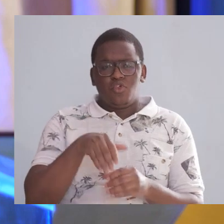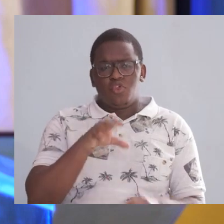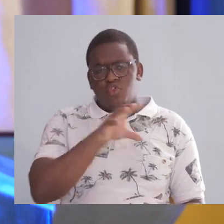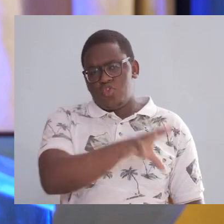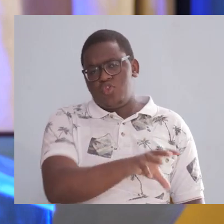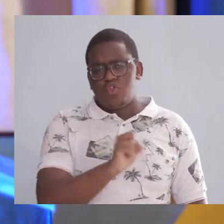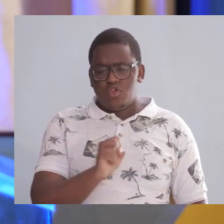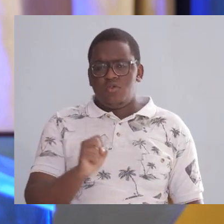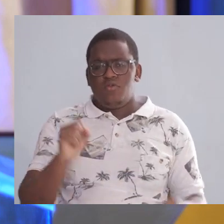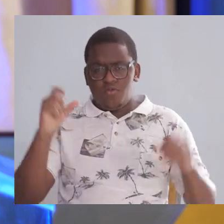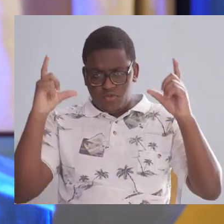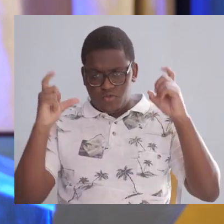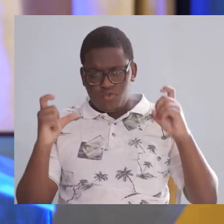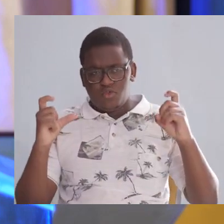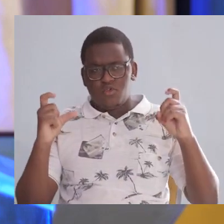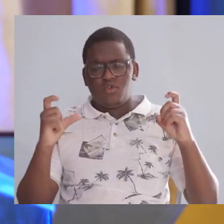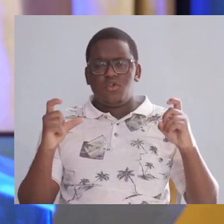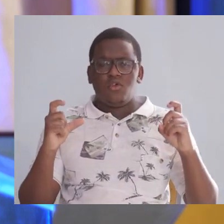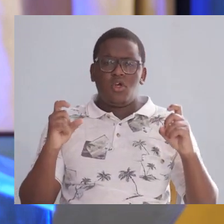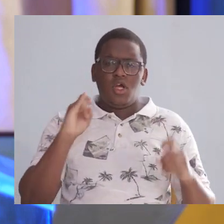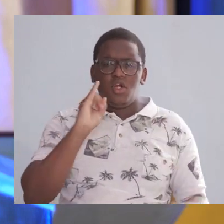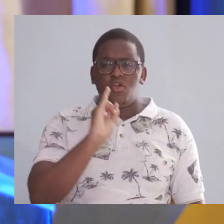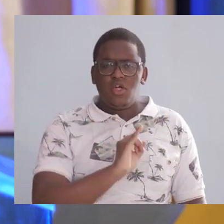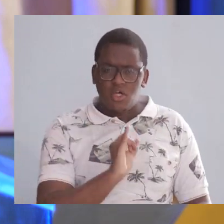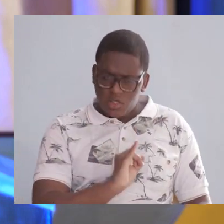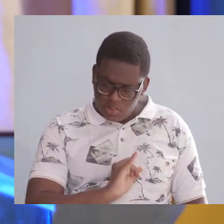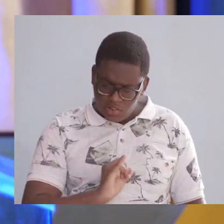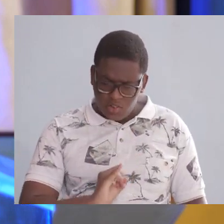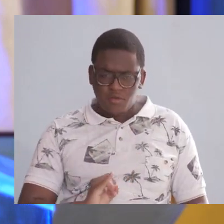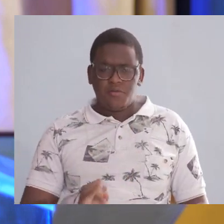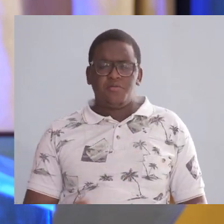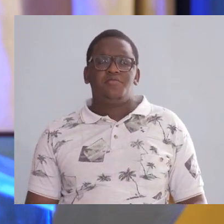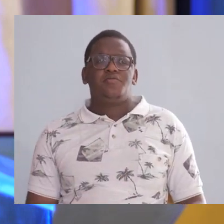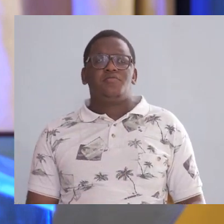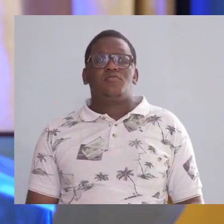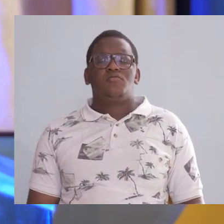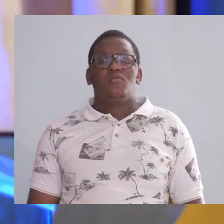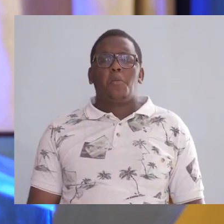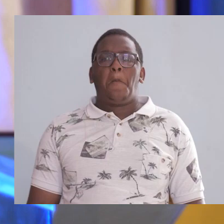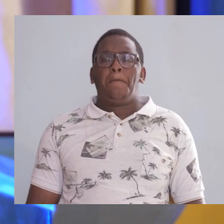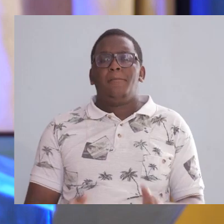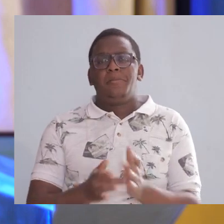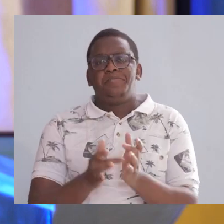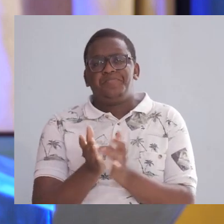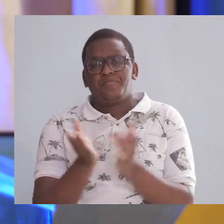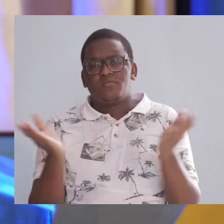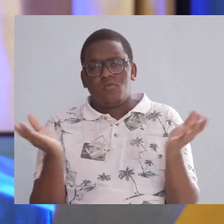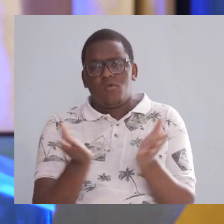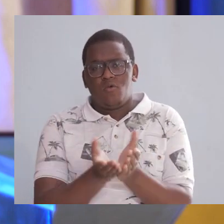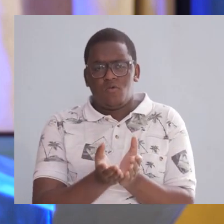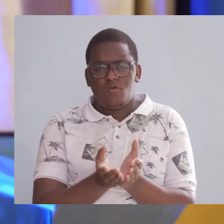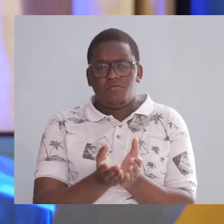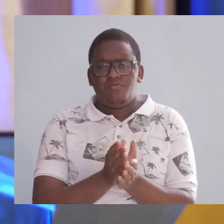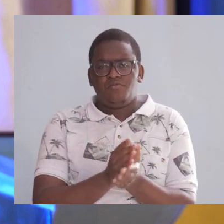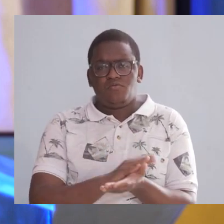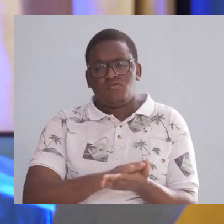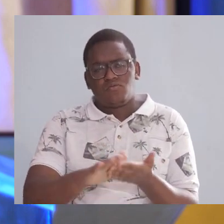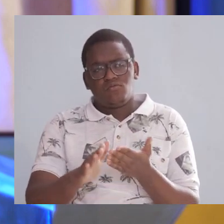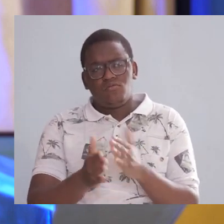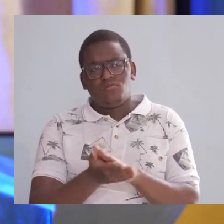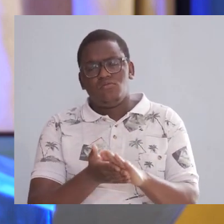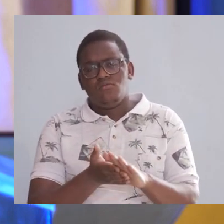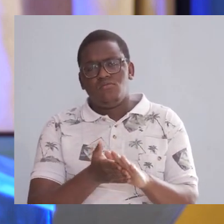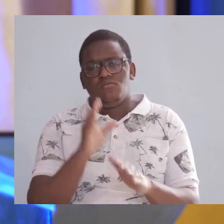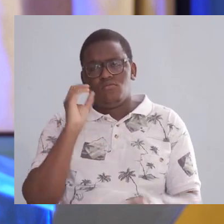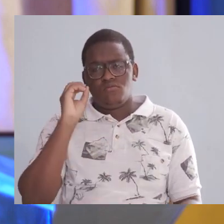and idolaters, those who worship idols. The Bible is clear that such people will